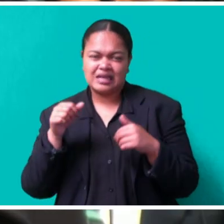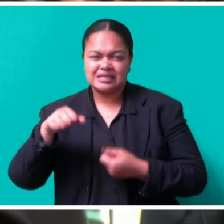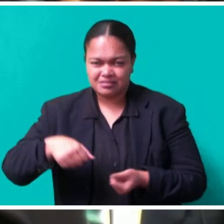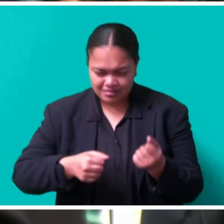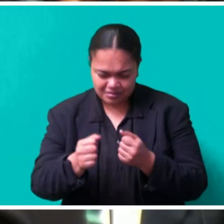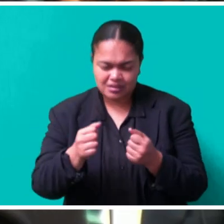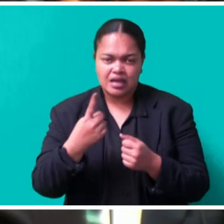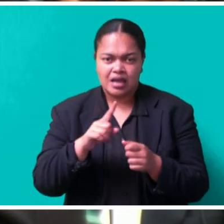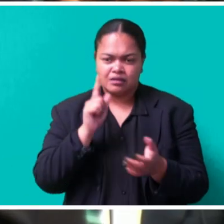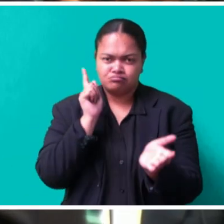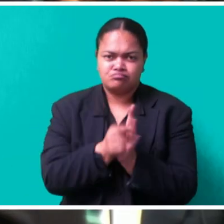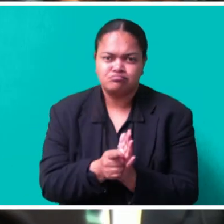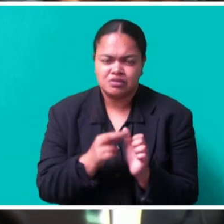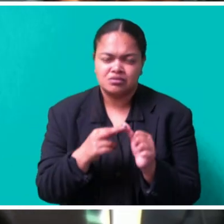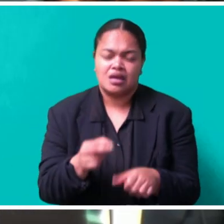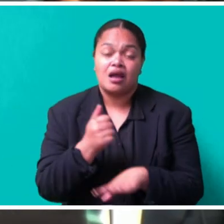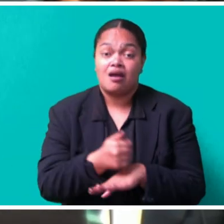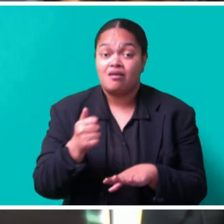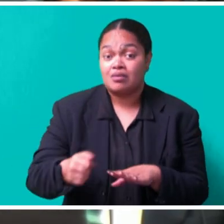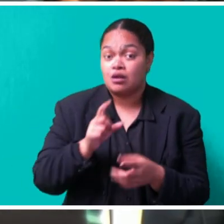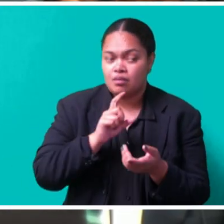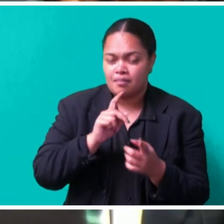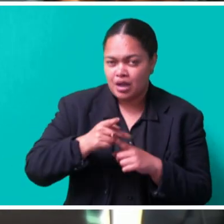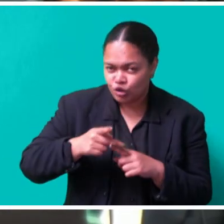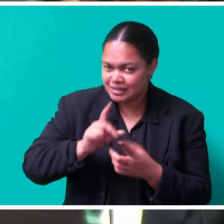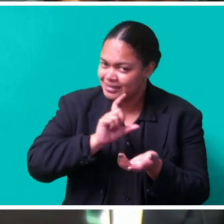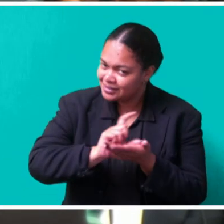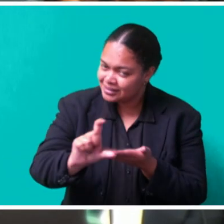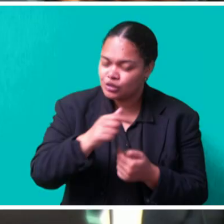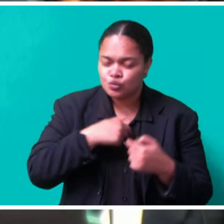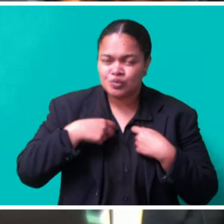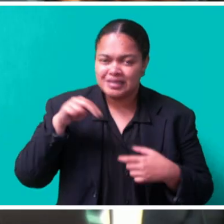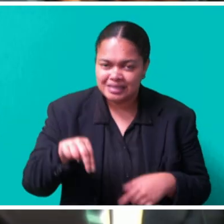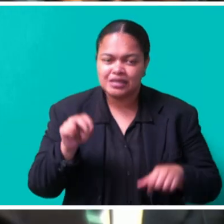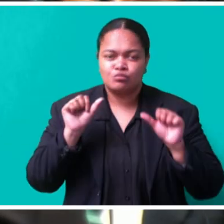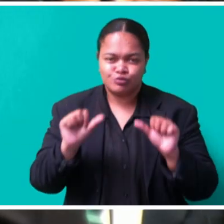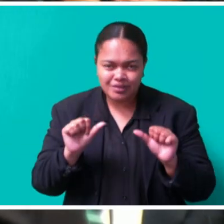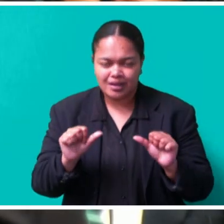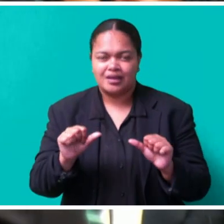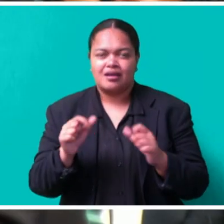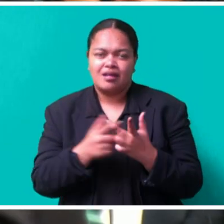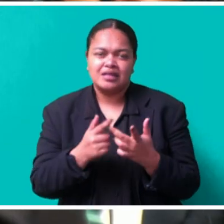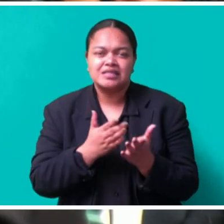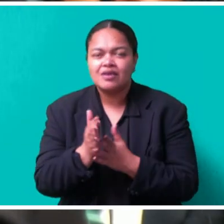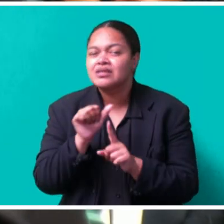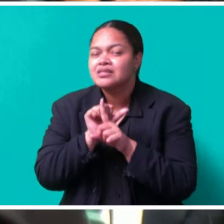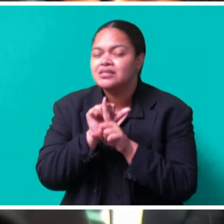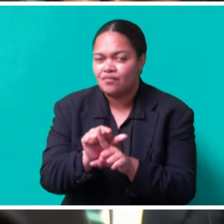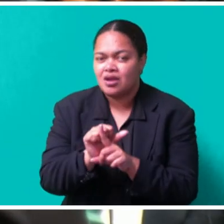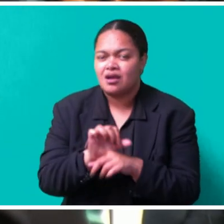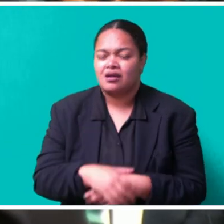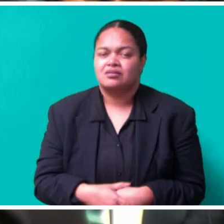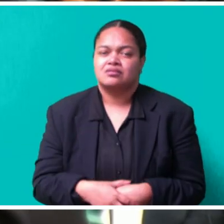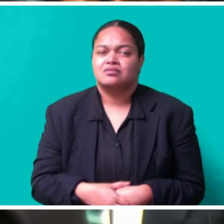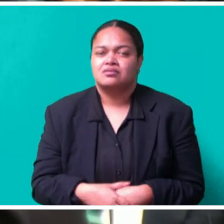government. Government's priority is clear, Mr. Speaker, sir. We need to protect essential services, safeguard key infrastructure